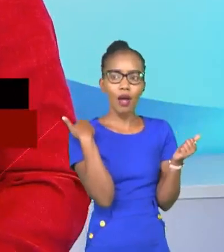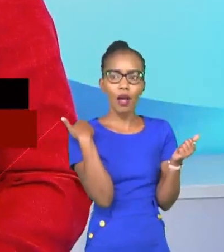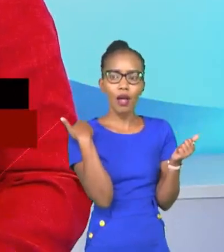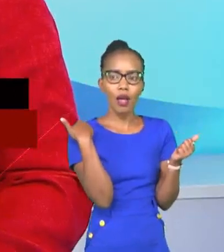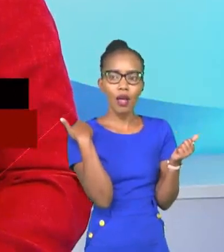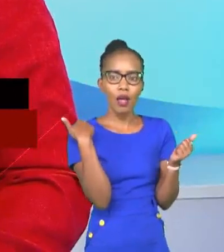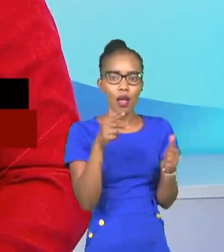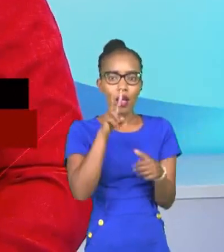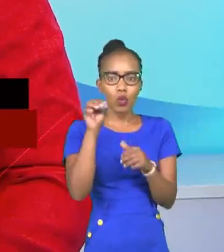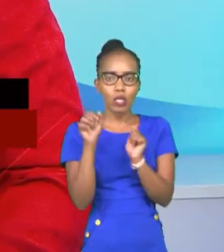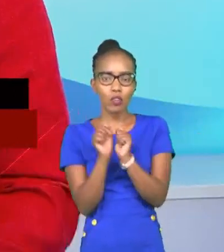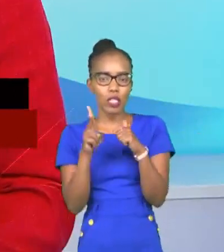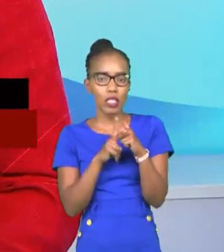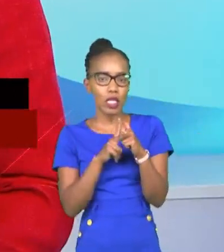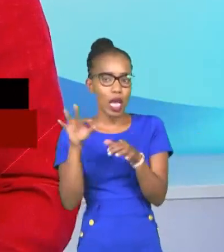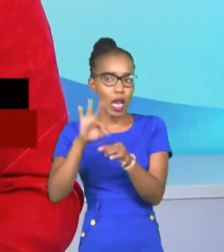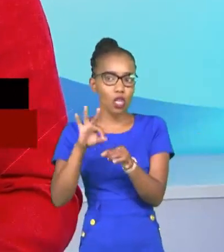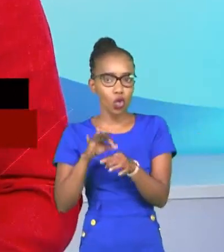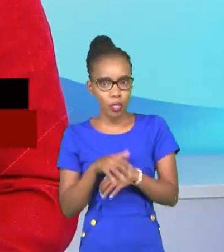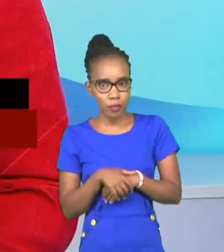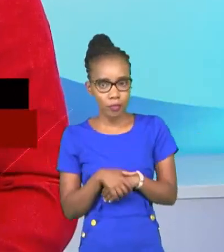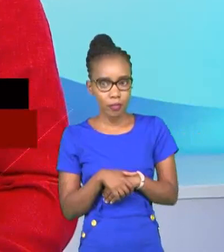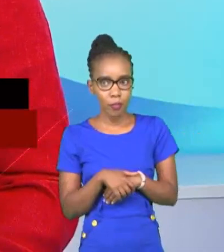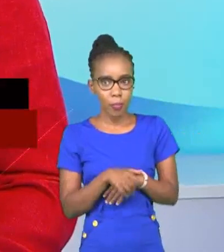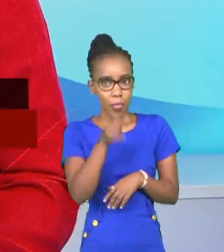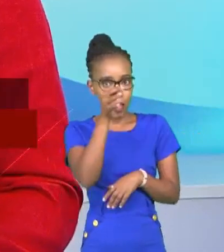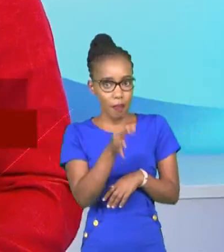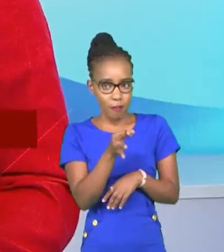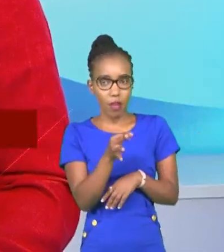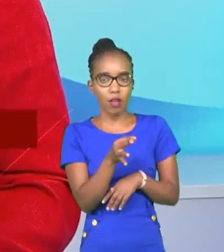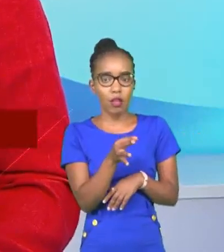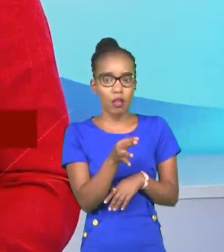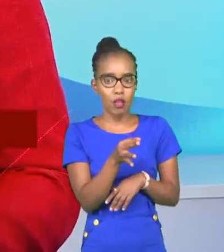by the 2017 election, you find that if we look at